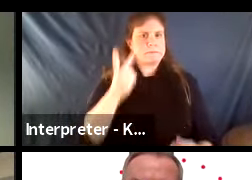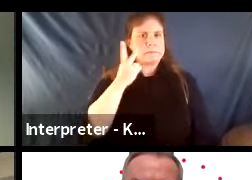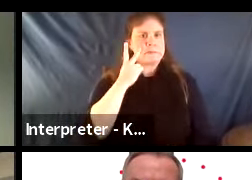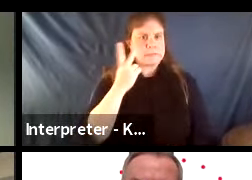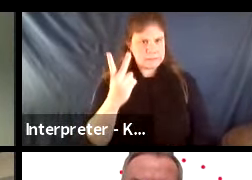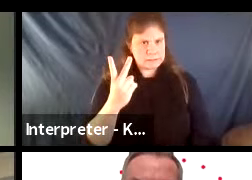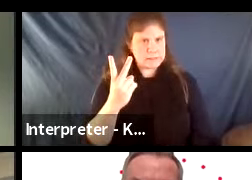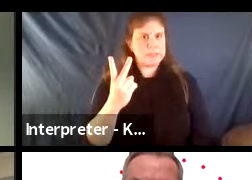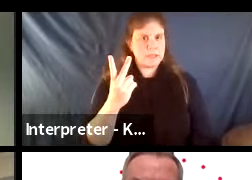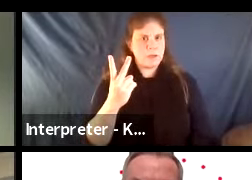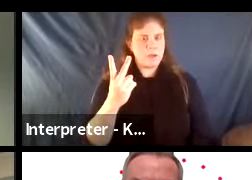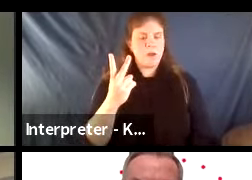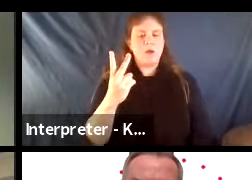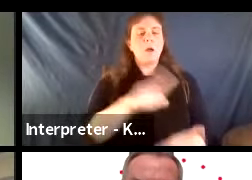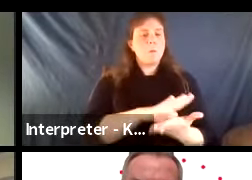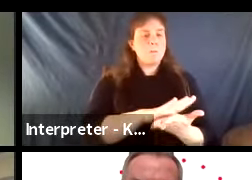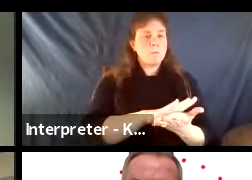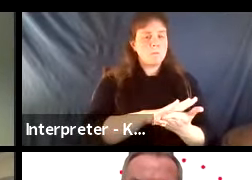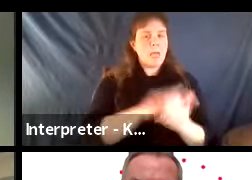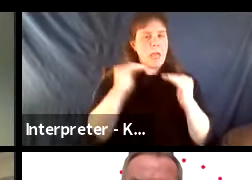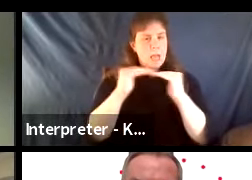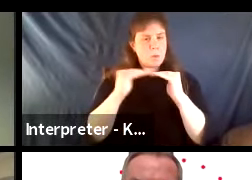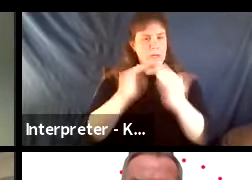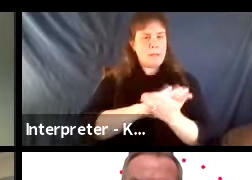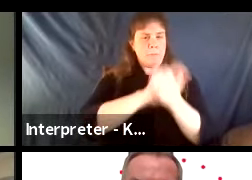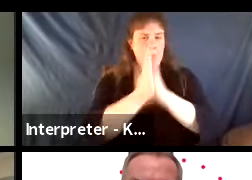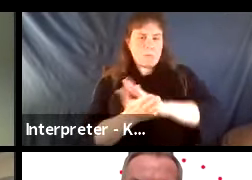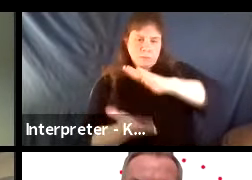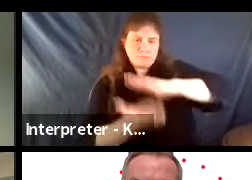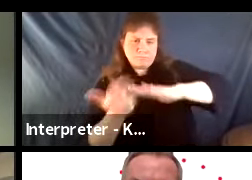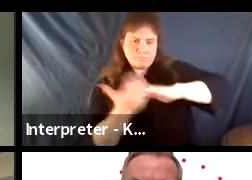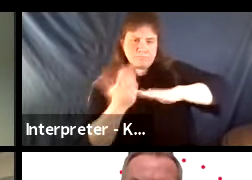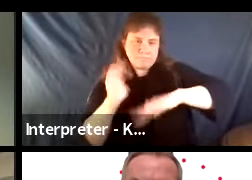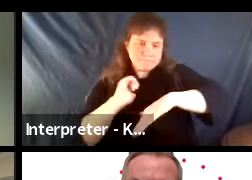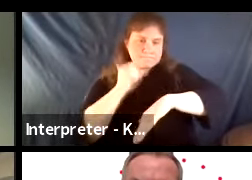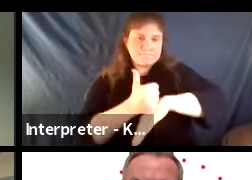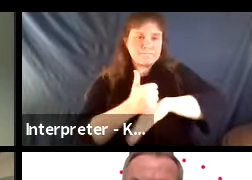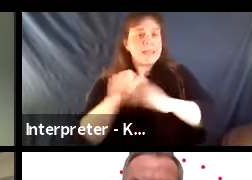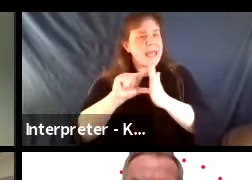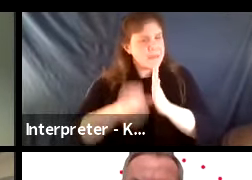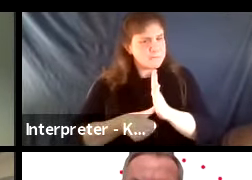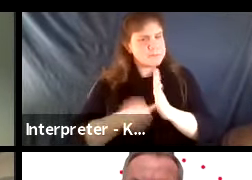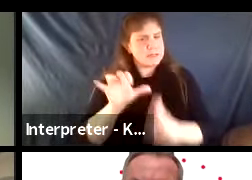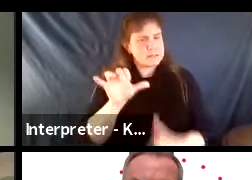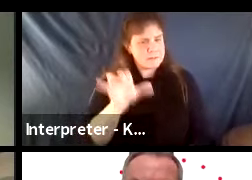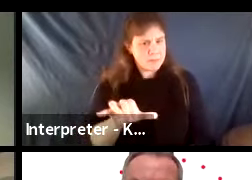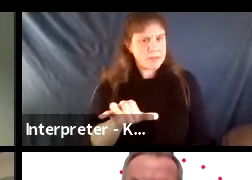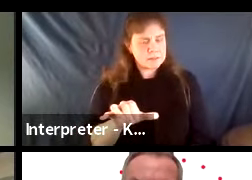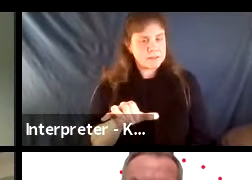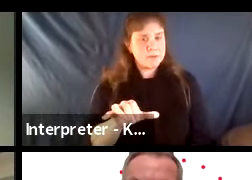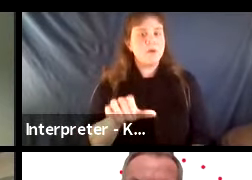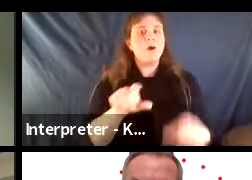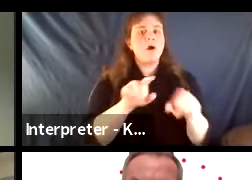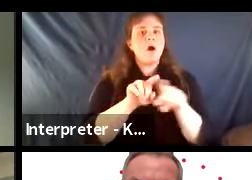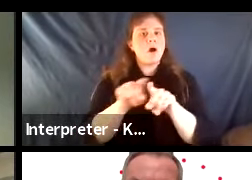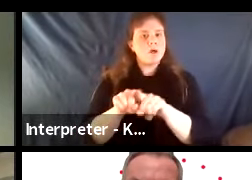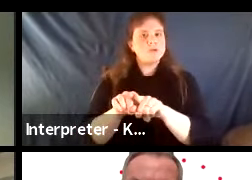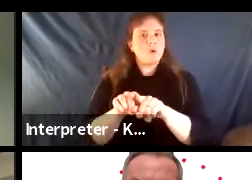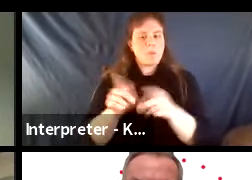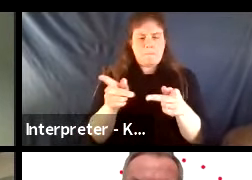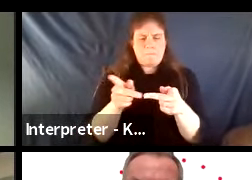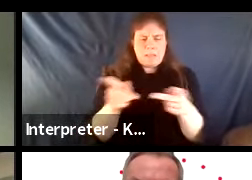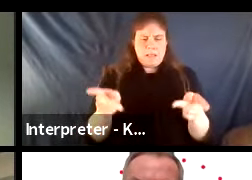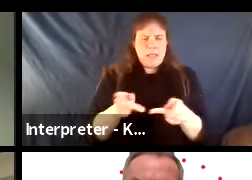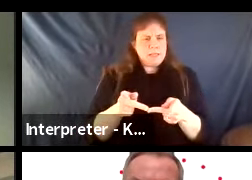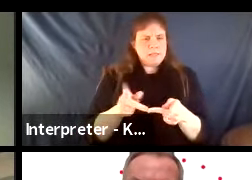emphasis on operationalizing equity and the addition to the place-based approach.